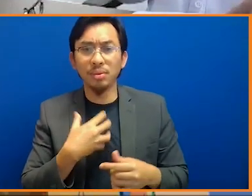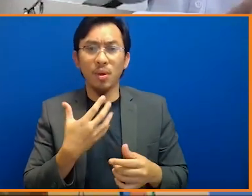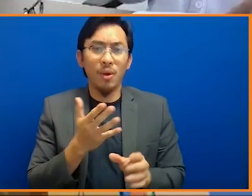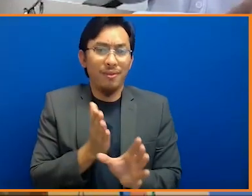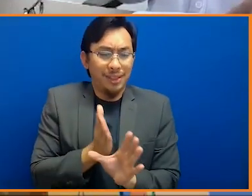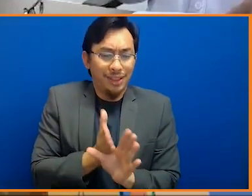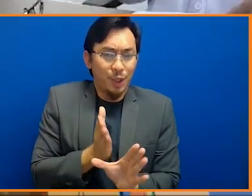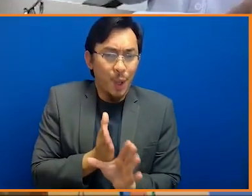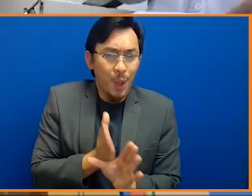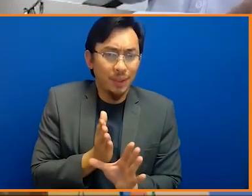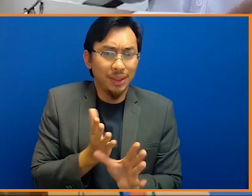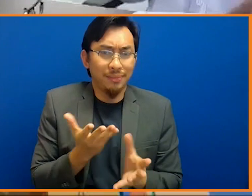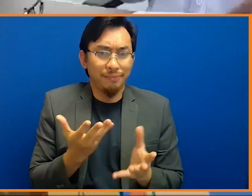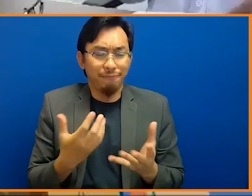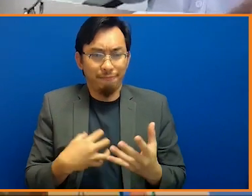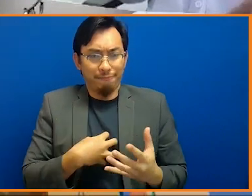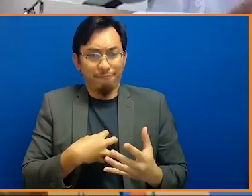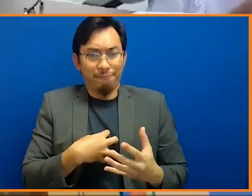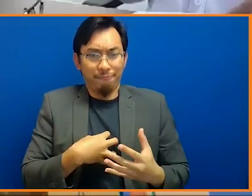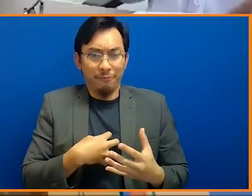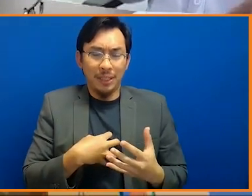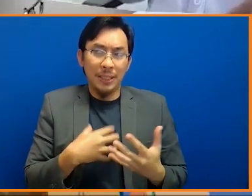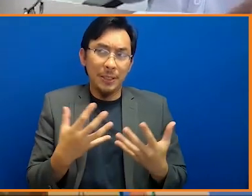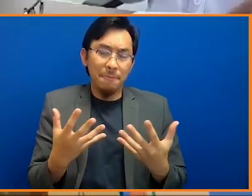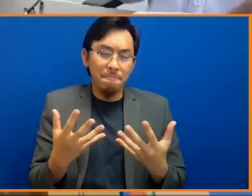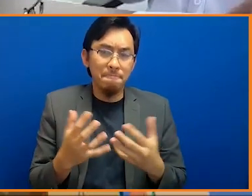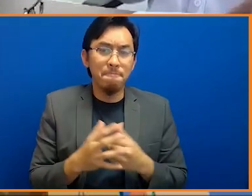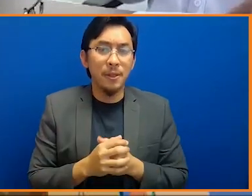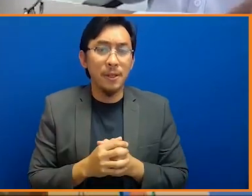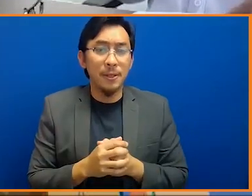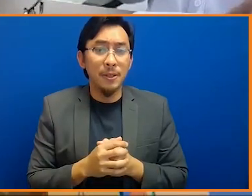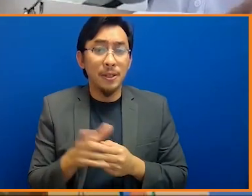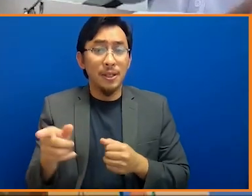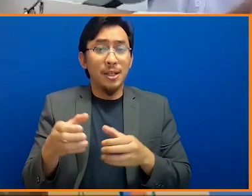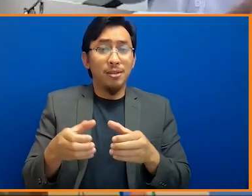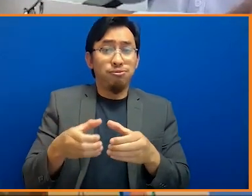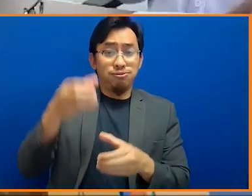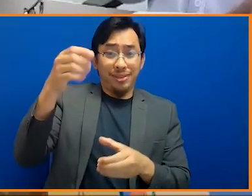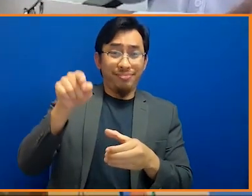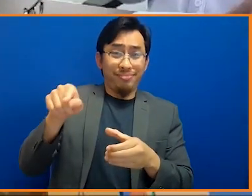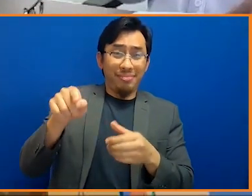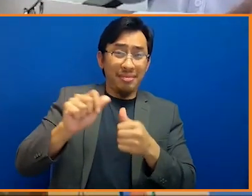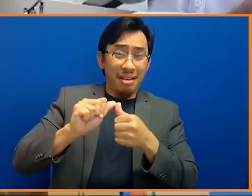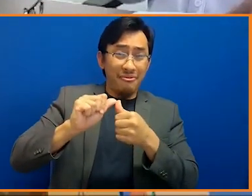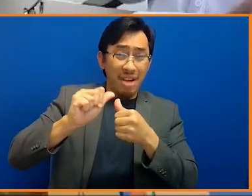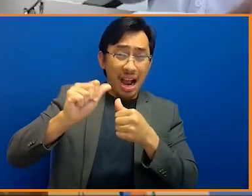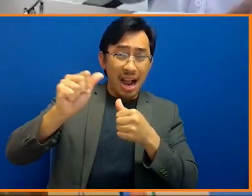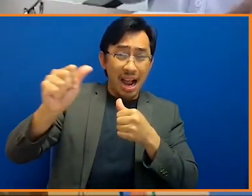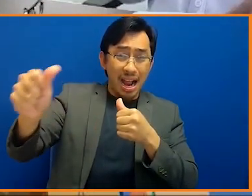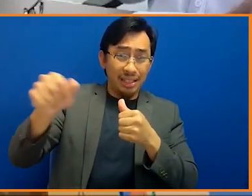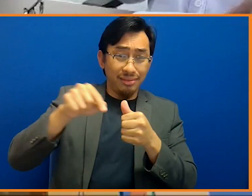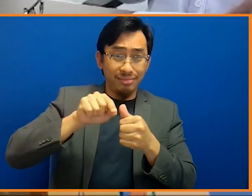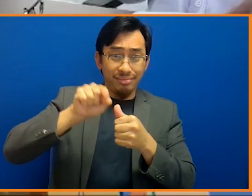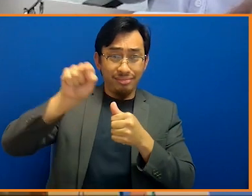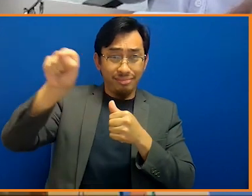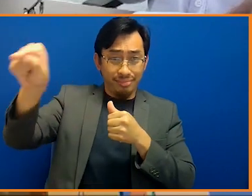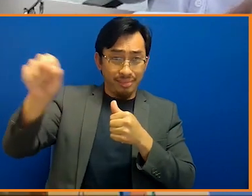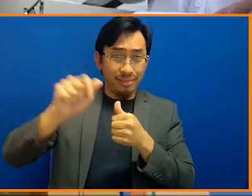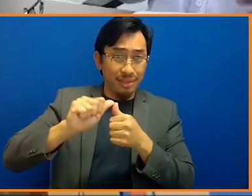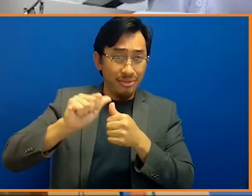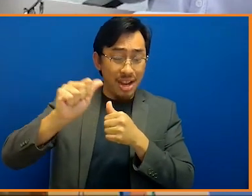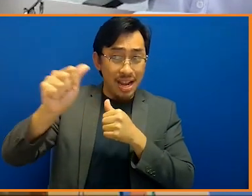emotionally and psychologically, that function, that building is